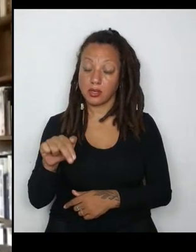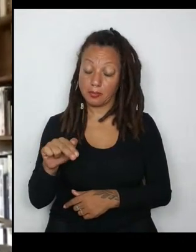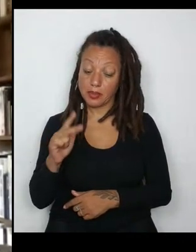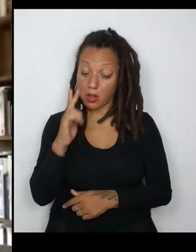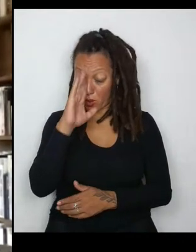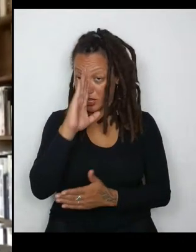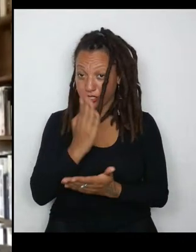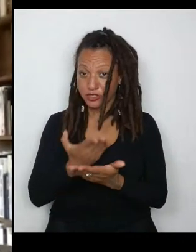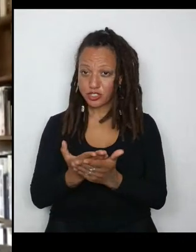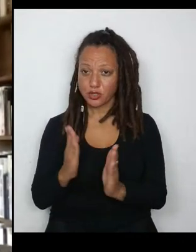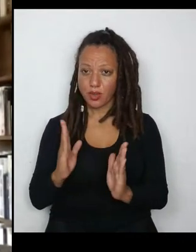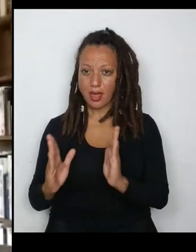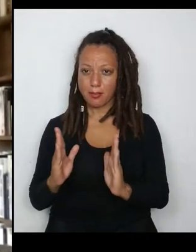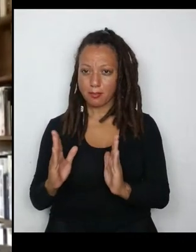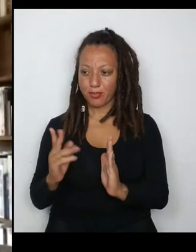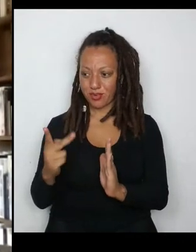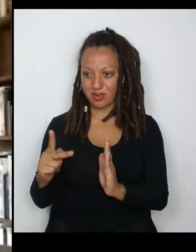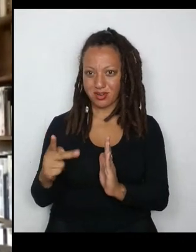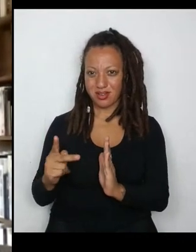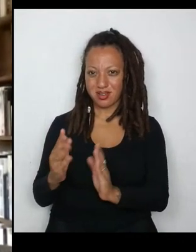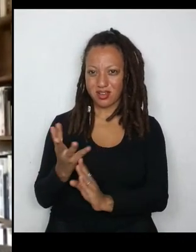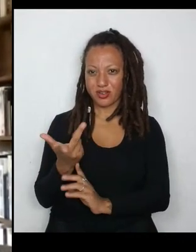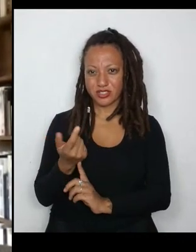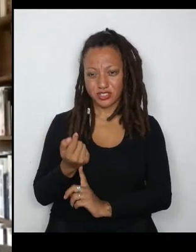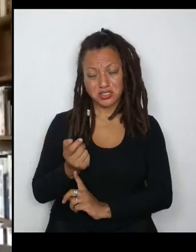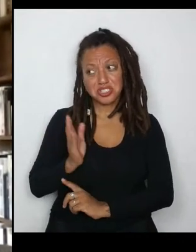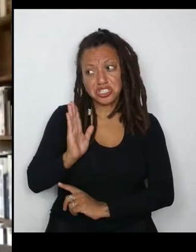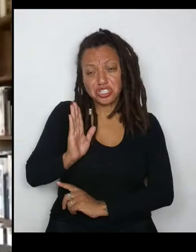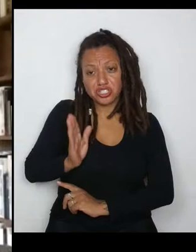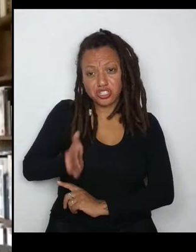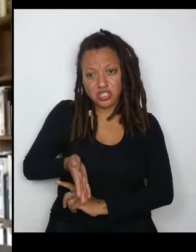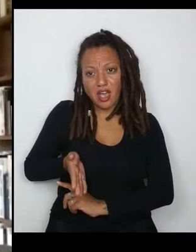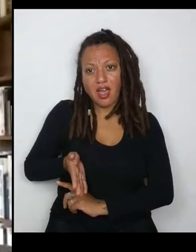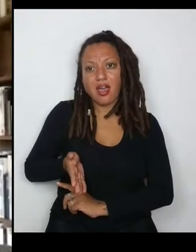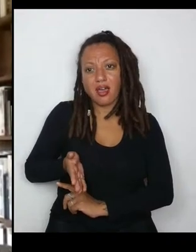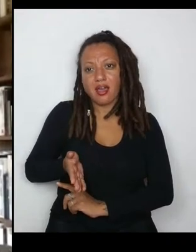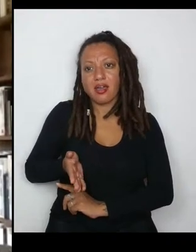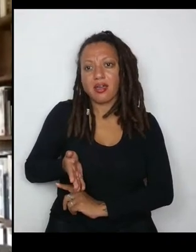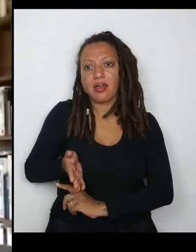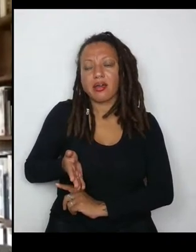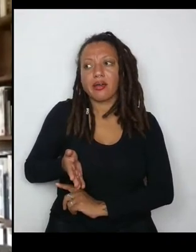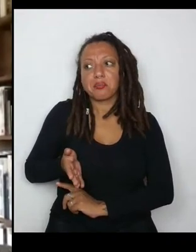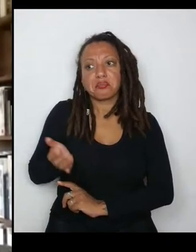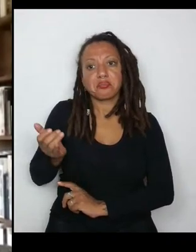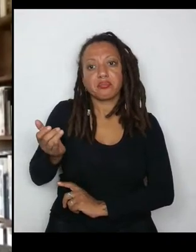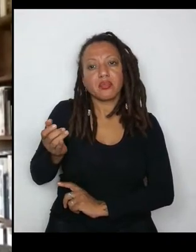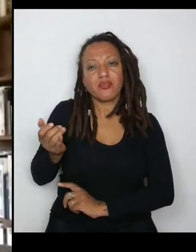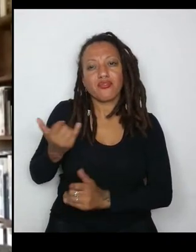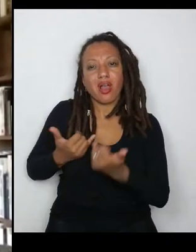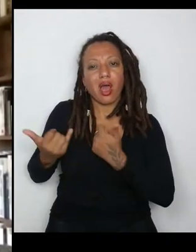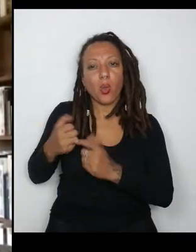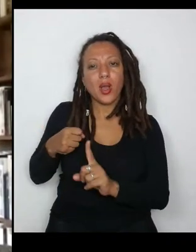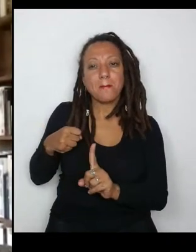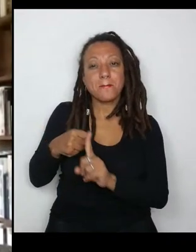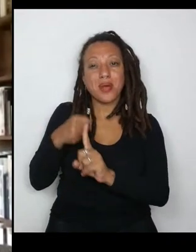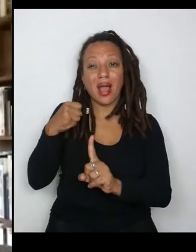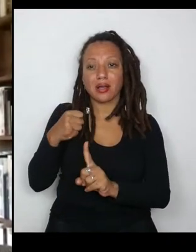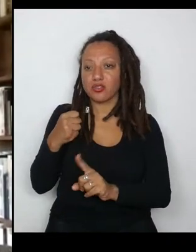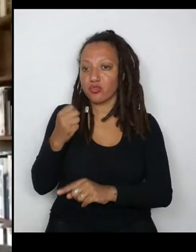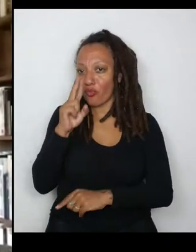gogam maybe didn't have very much of an effect and impact on um the indigenous